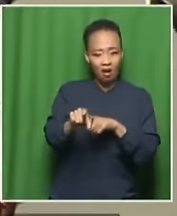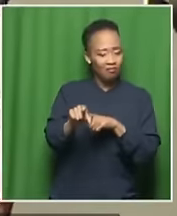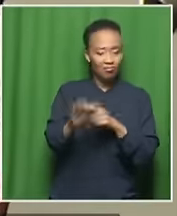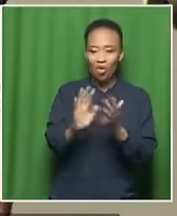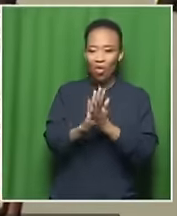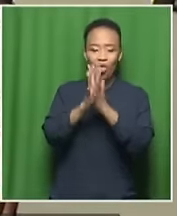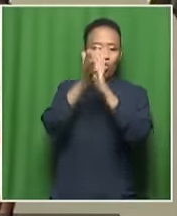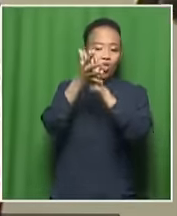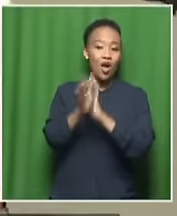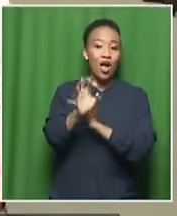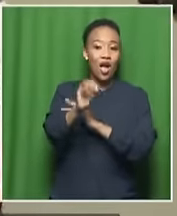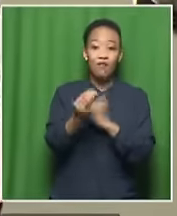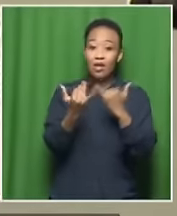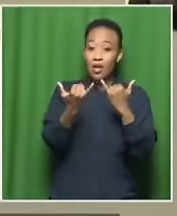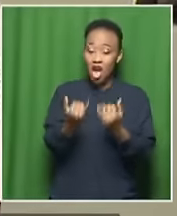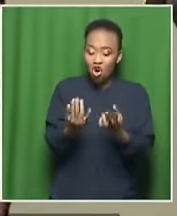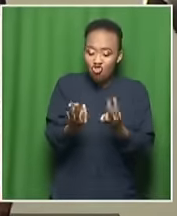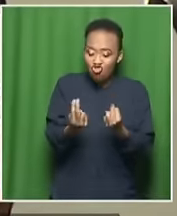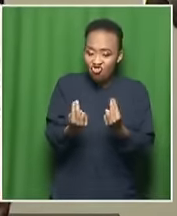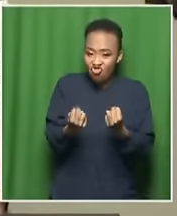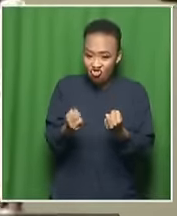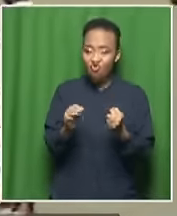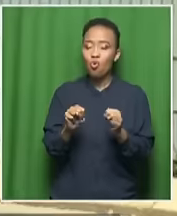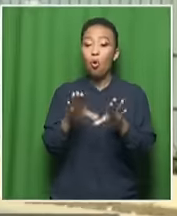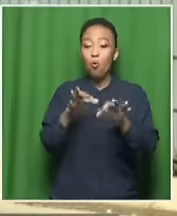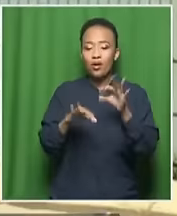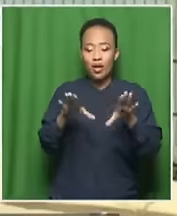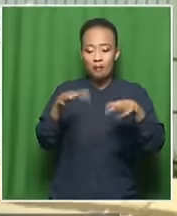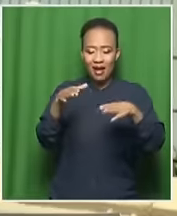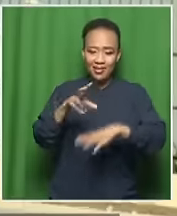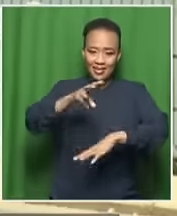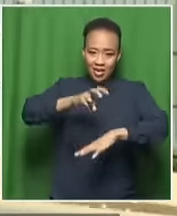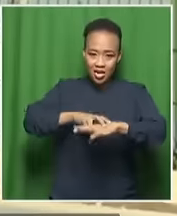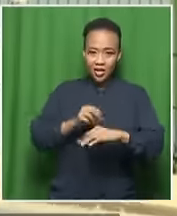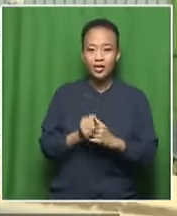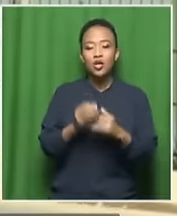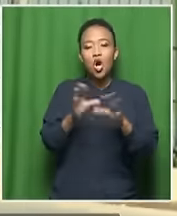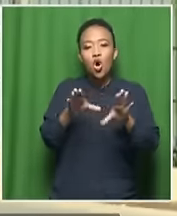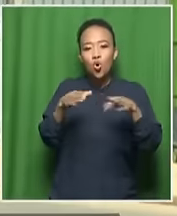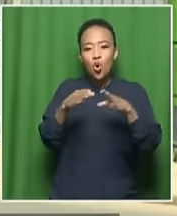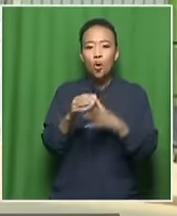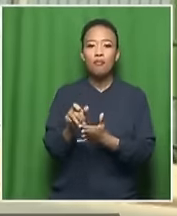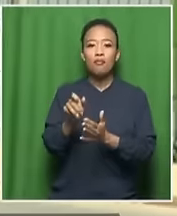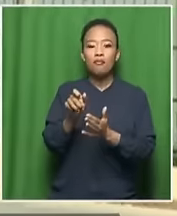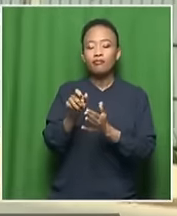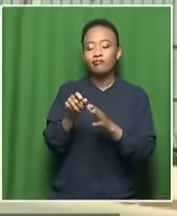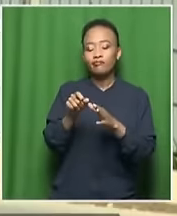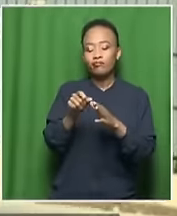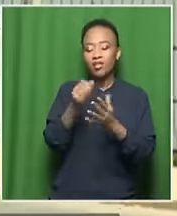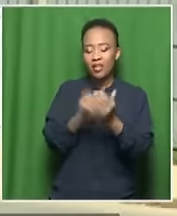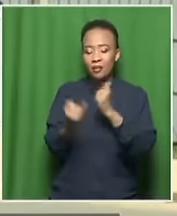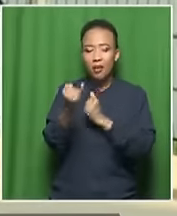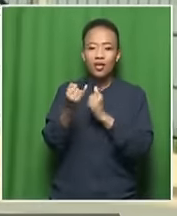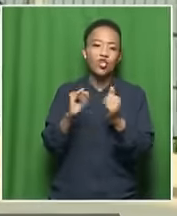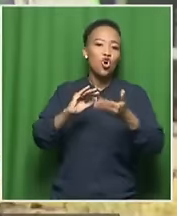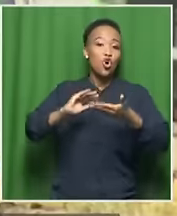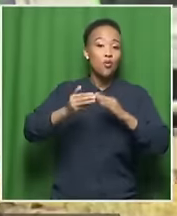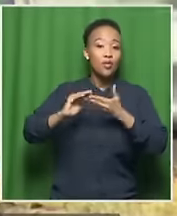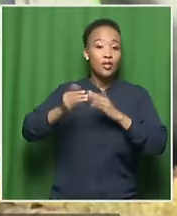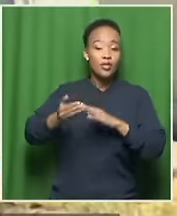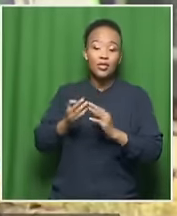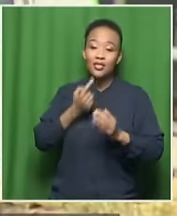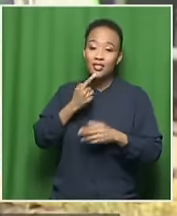new dispensation. It also wants recognition of group rights, promoting independent communities, the restoration